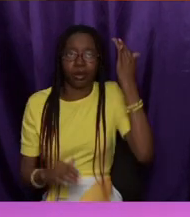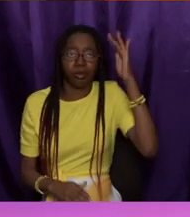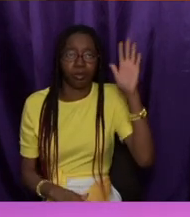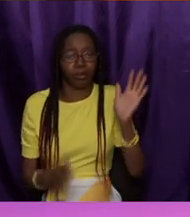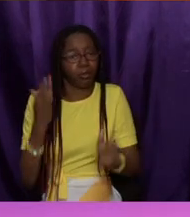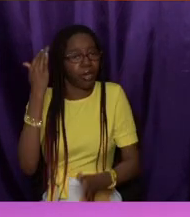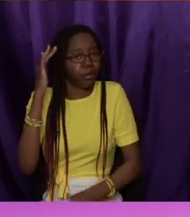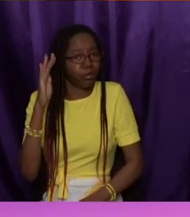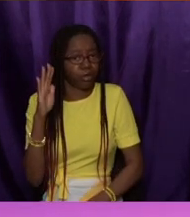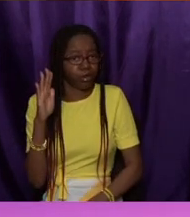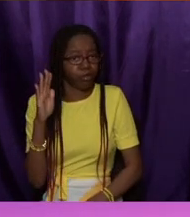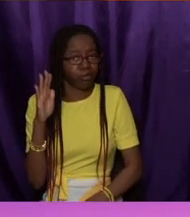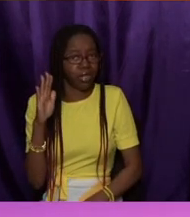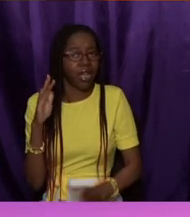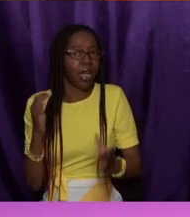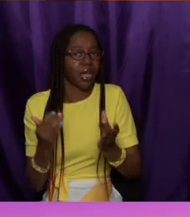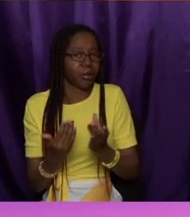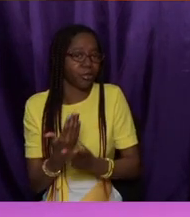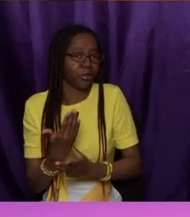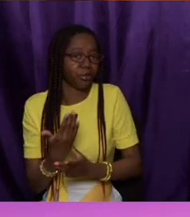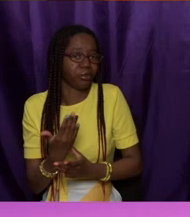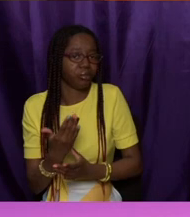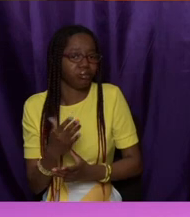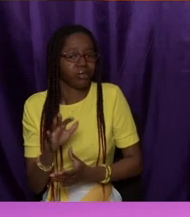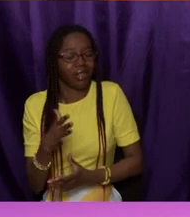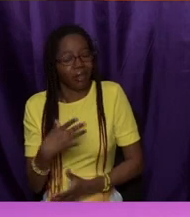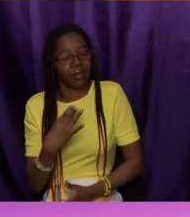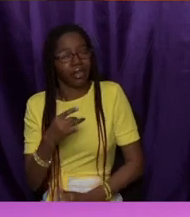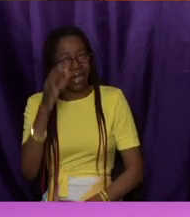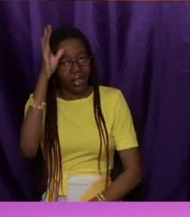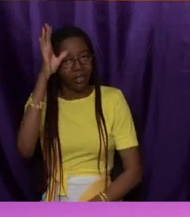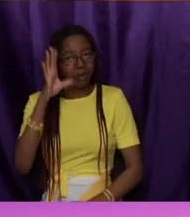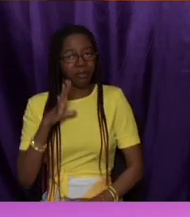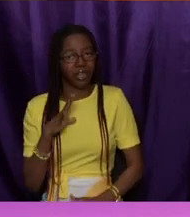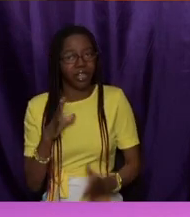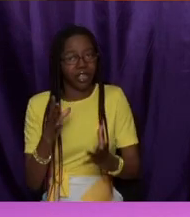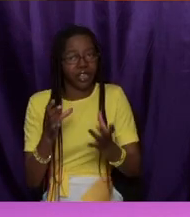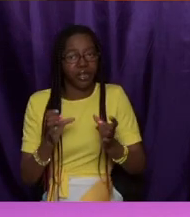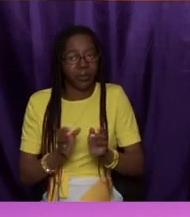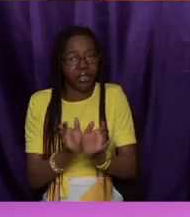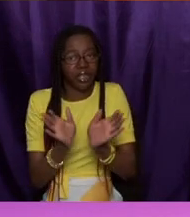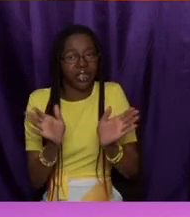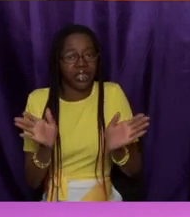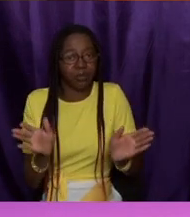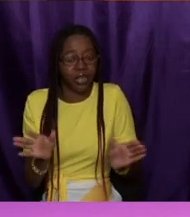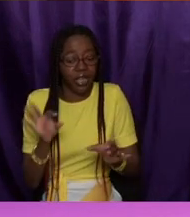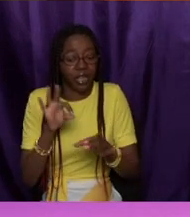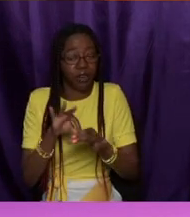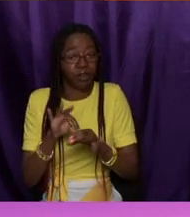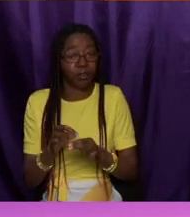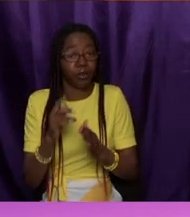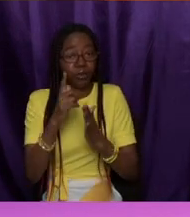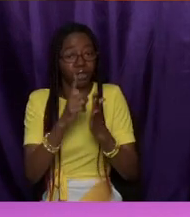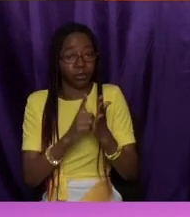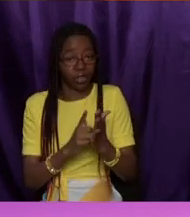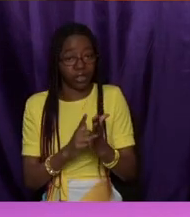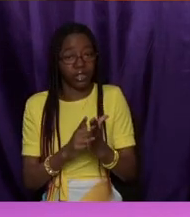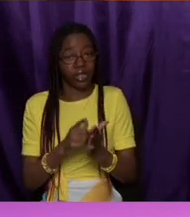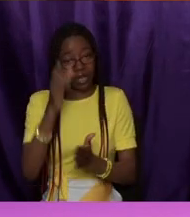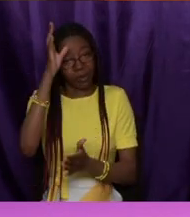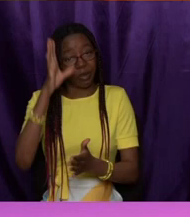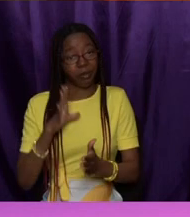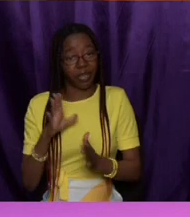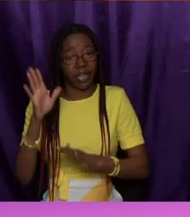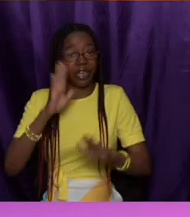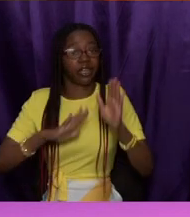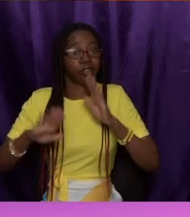I don't know, Mr. Janulius. I kind of like you, man. You want to expand voting rights. My great-grandmama and them got in trouble for